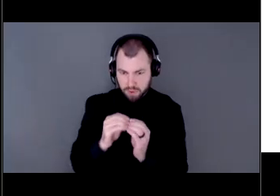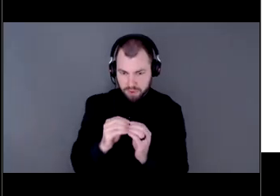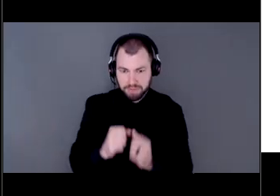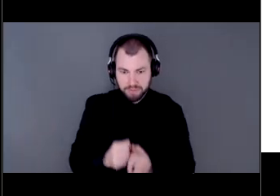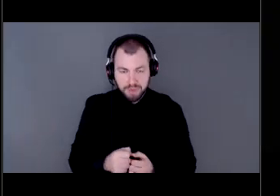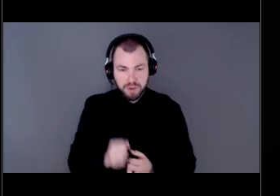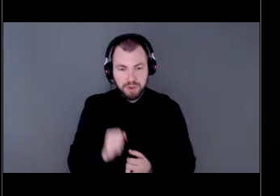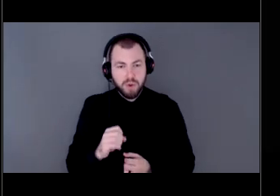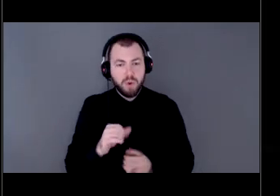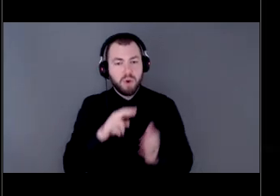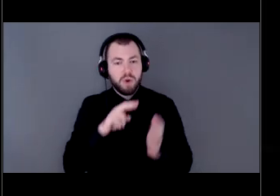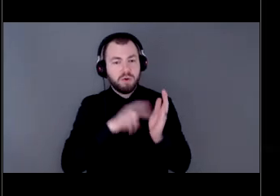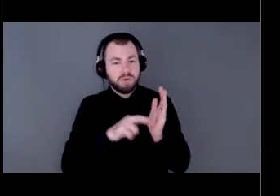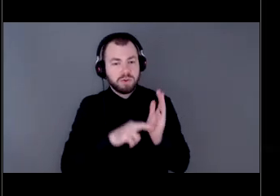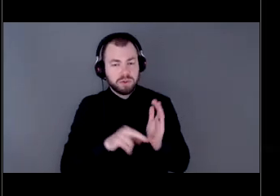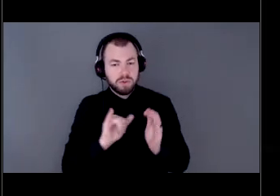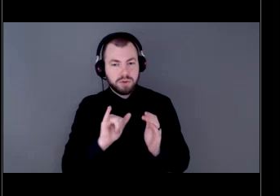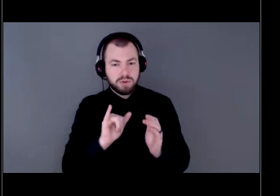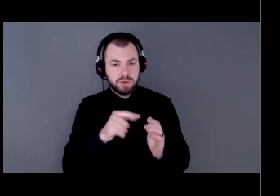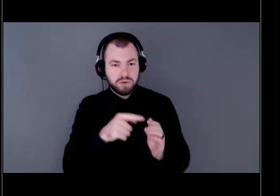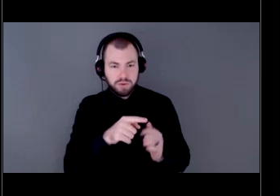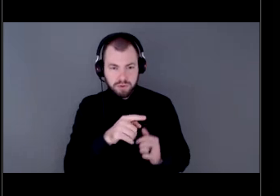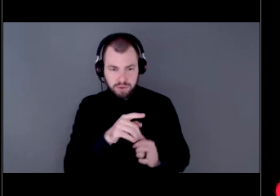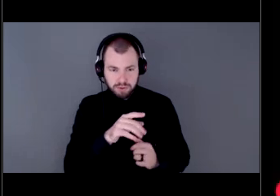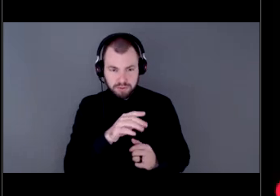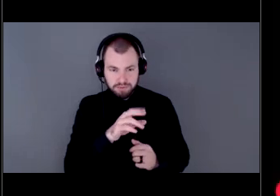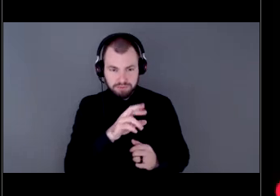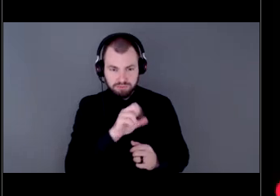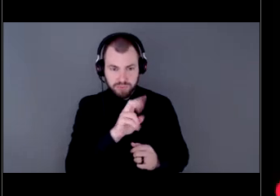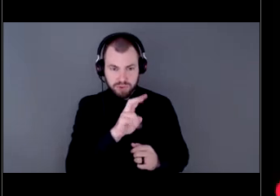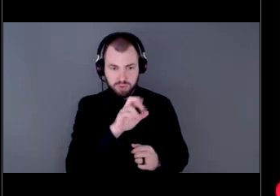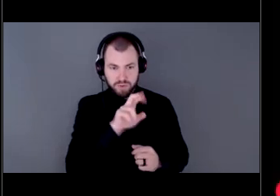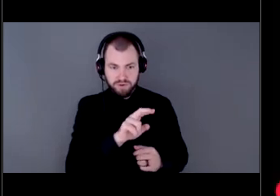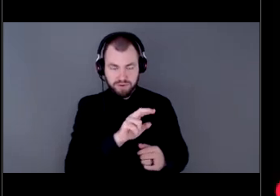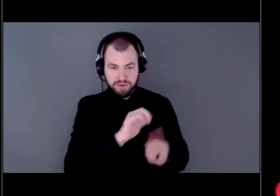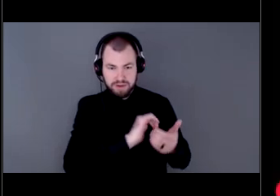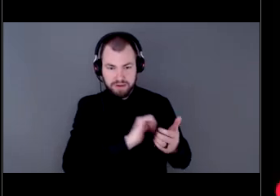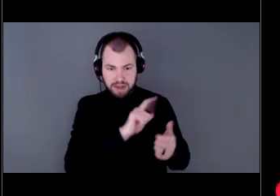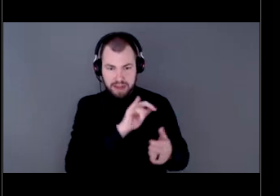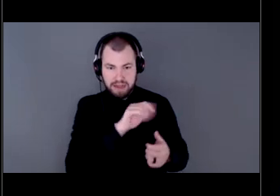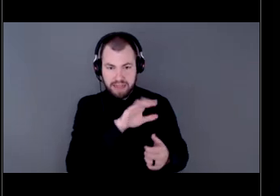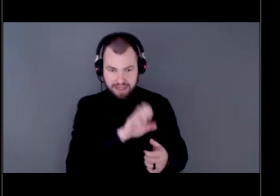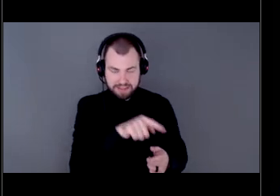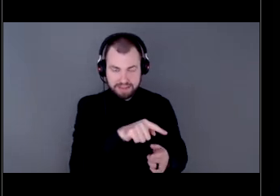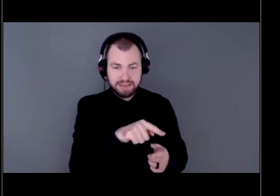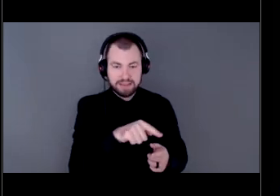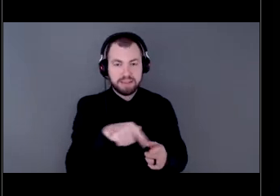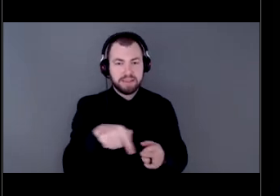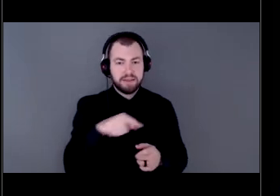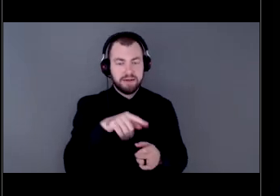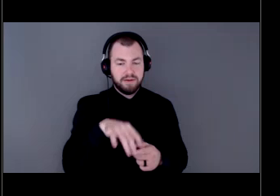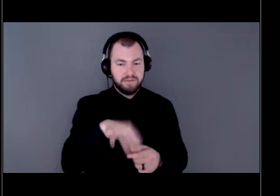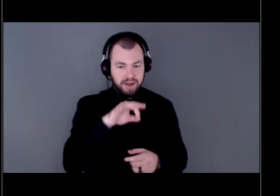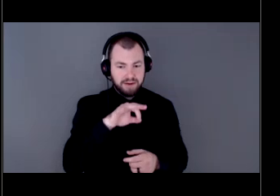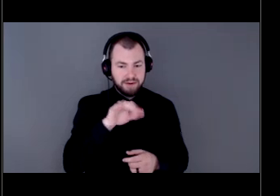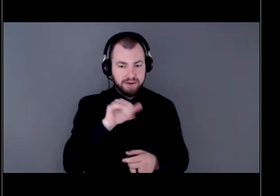showing the Bronx River Alliance, they are actually collecting using the boomers and find out this EPS was